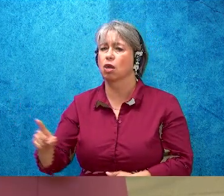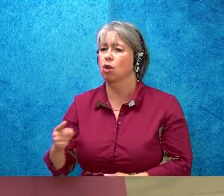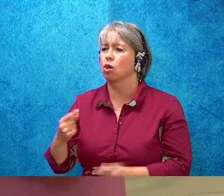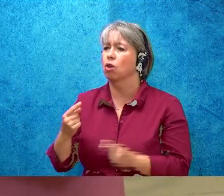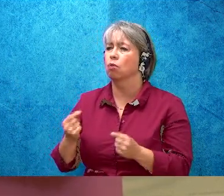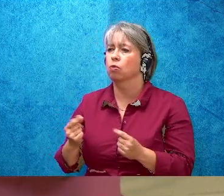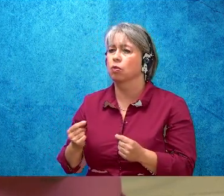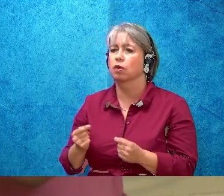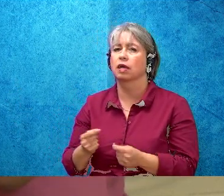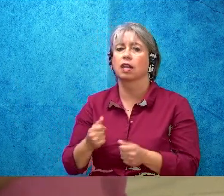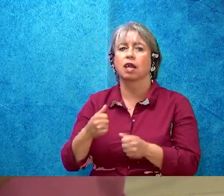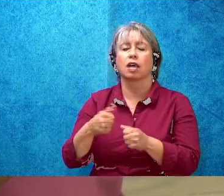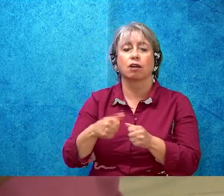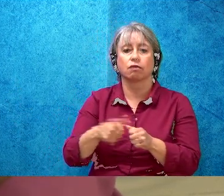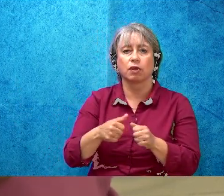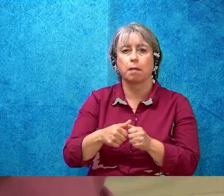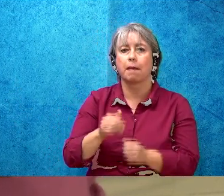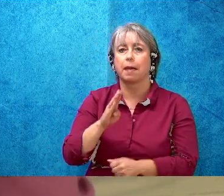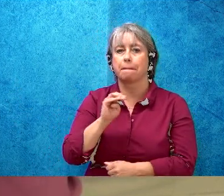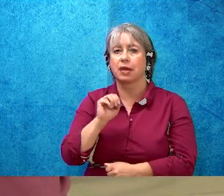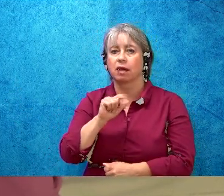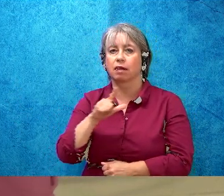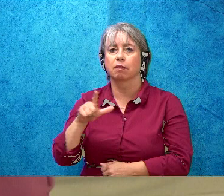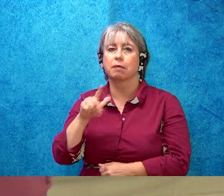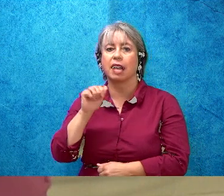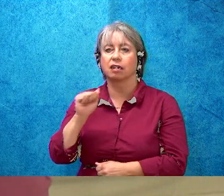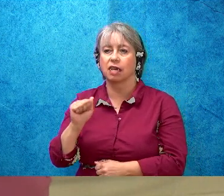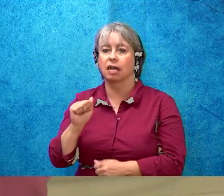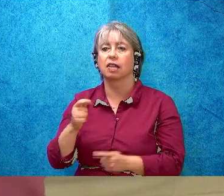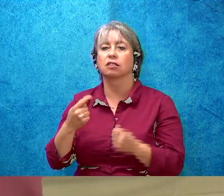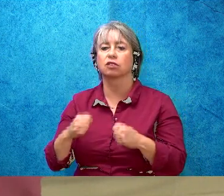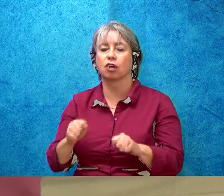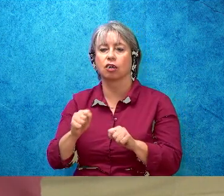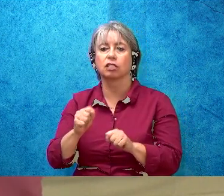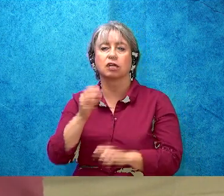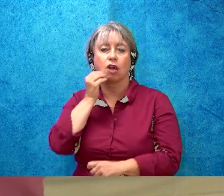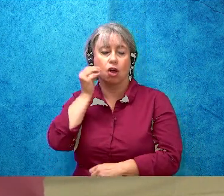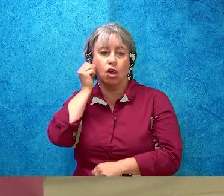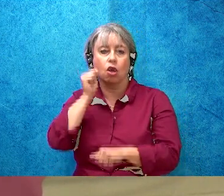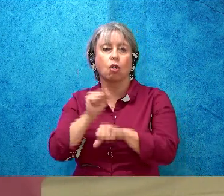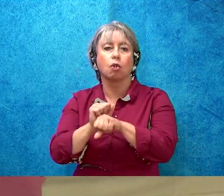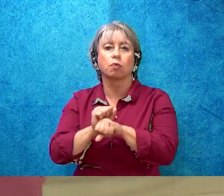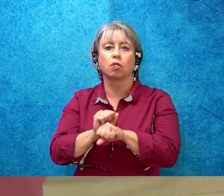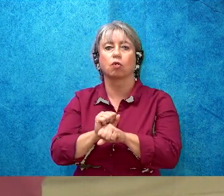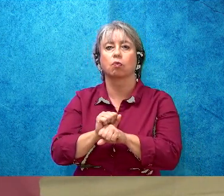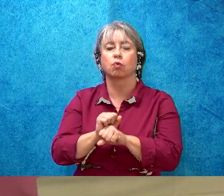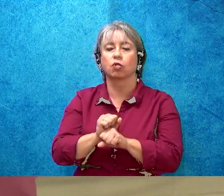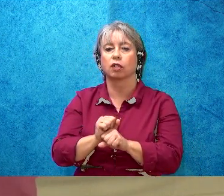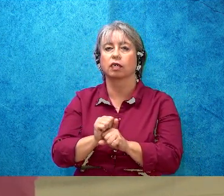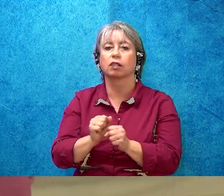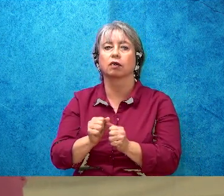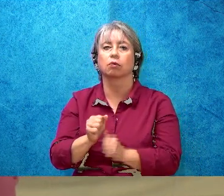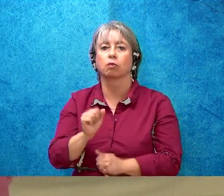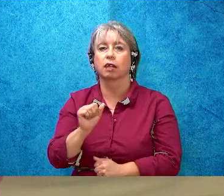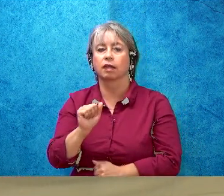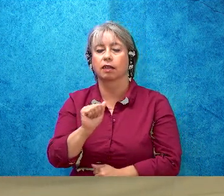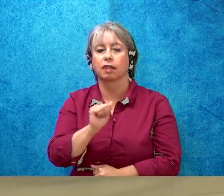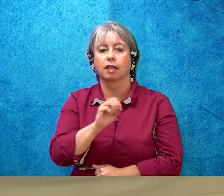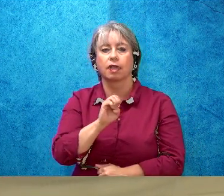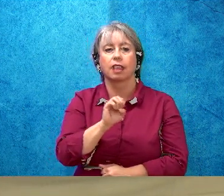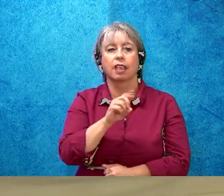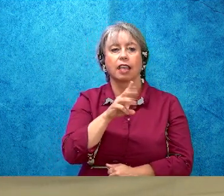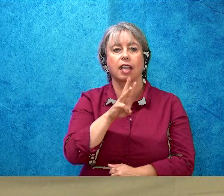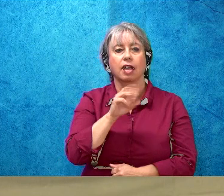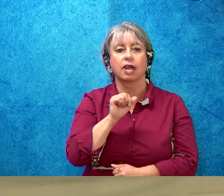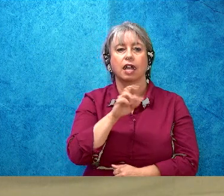Remember, Bella starts doing her homework on Edward, okay? Edward fears that Bella